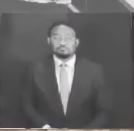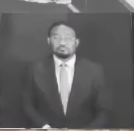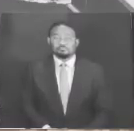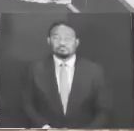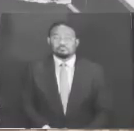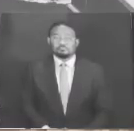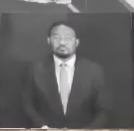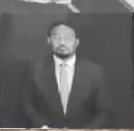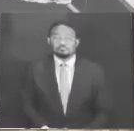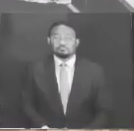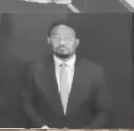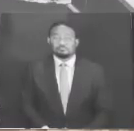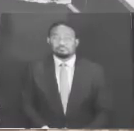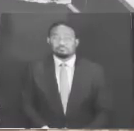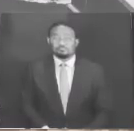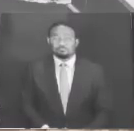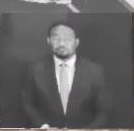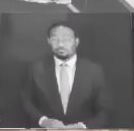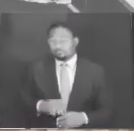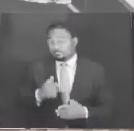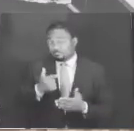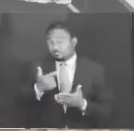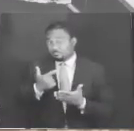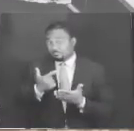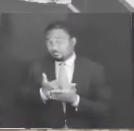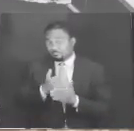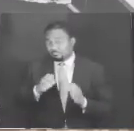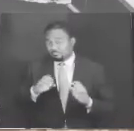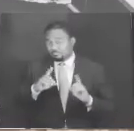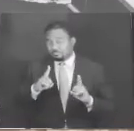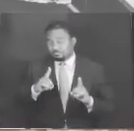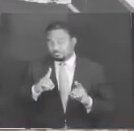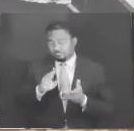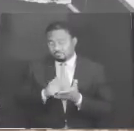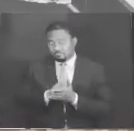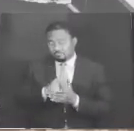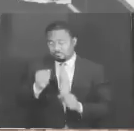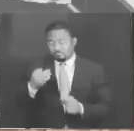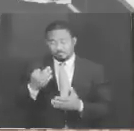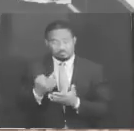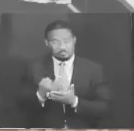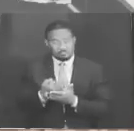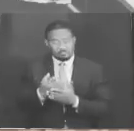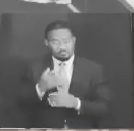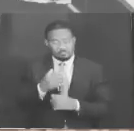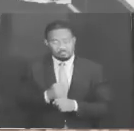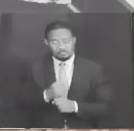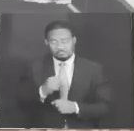the Ghana Education Trust Fund, GET Fund, has received a total of